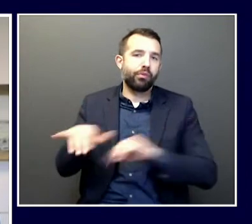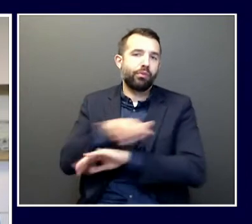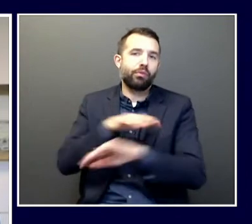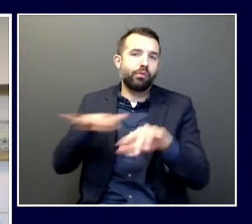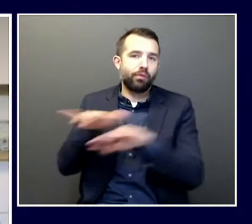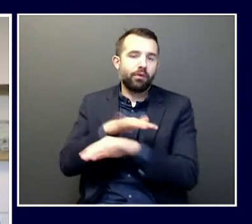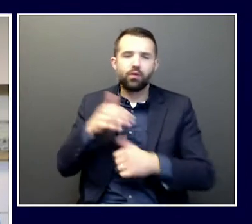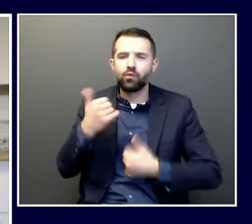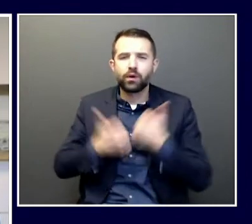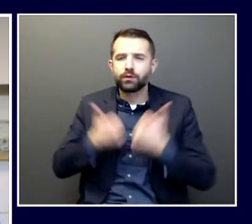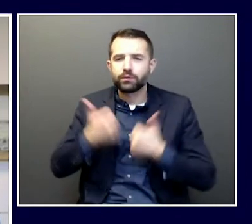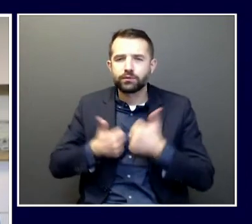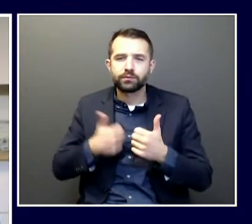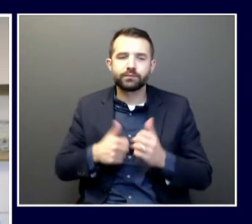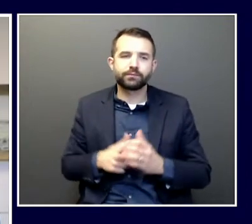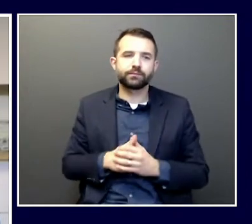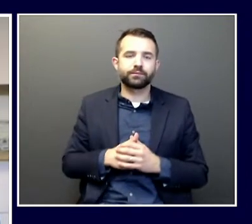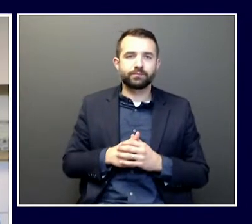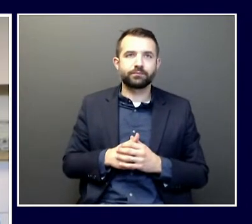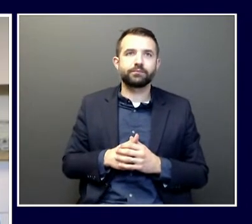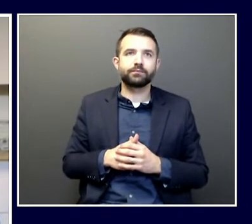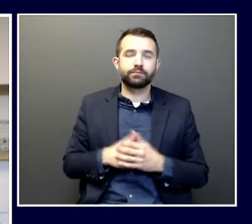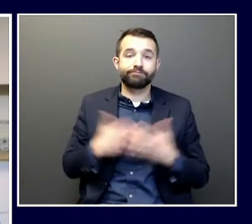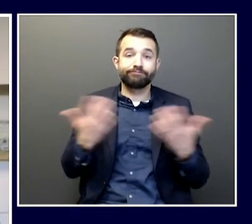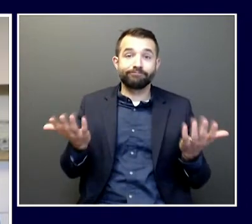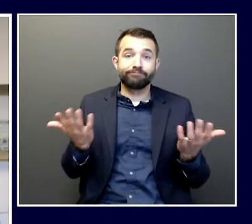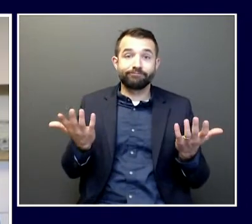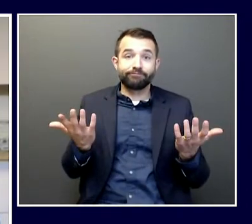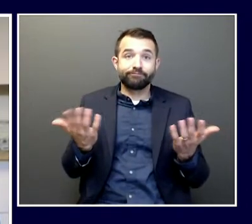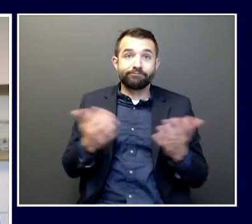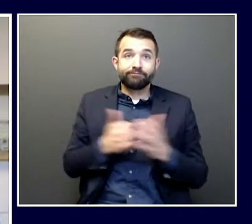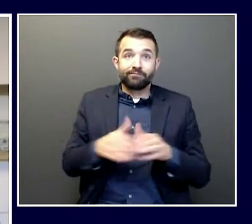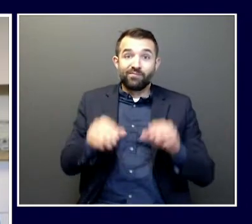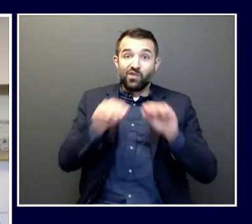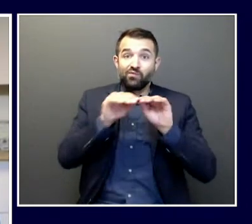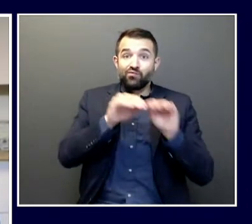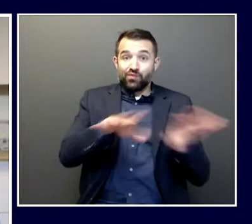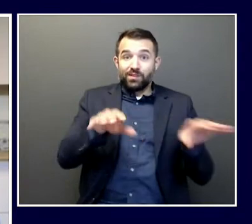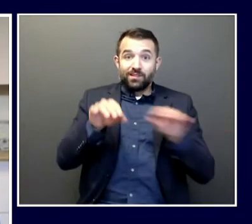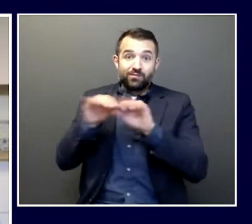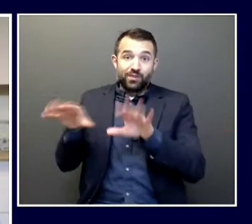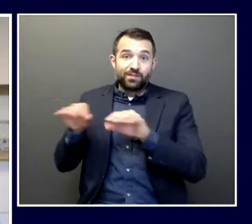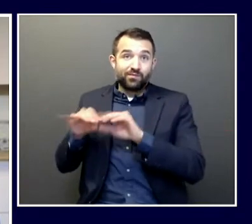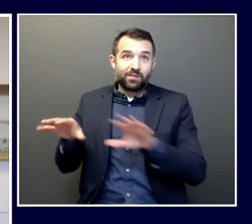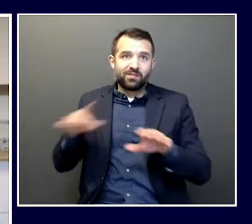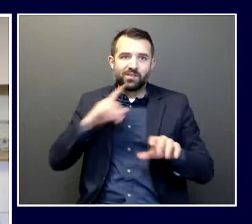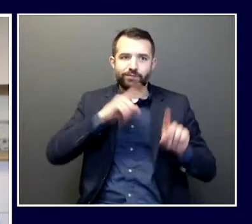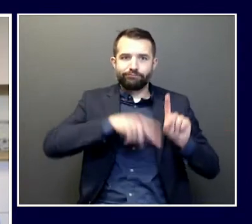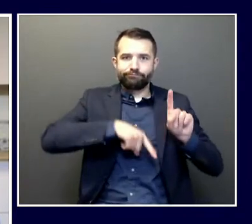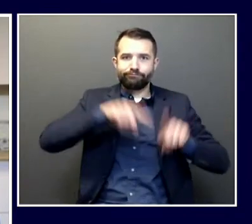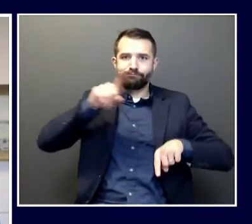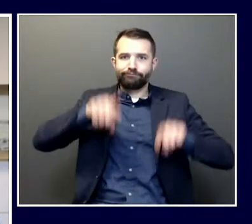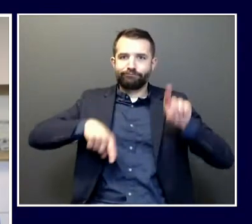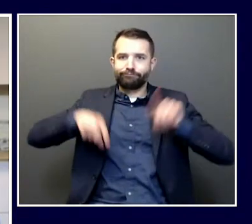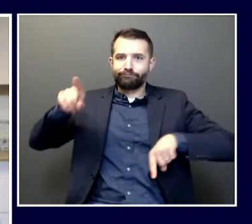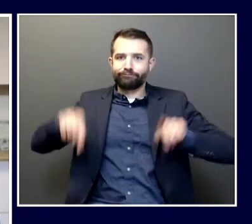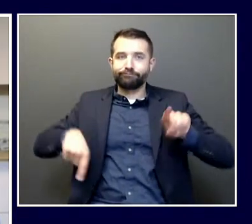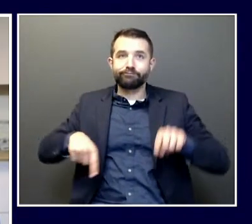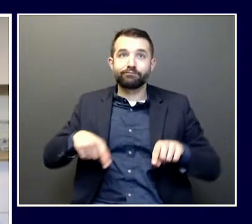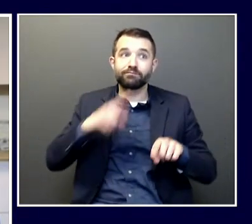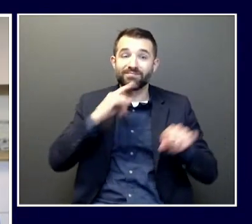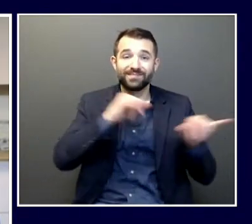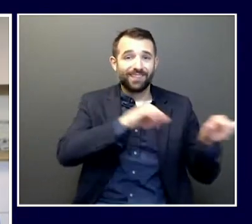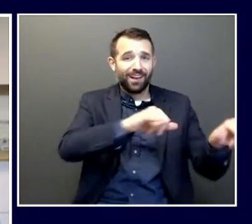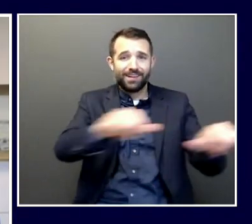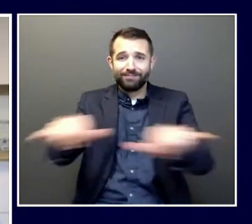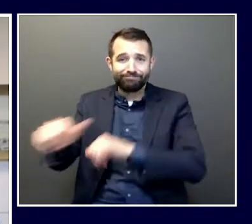In outbreak terms, if you've seen one outbreak, you've seen one outbreak. They all vary in their various complexities and complexions. I can't speak